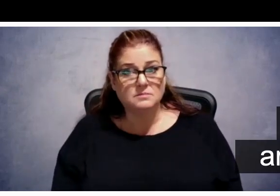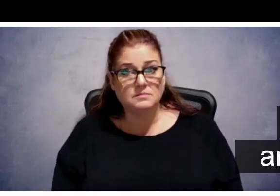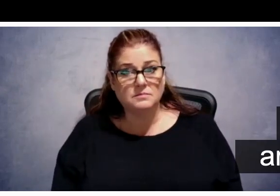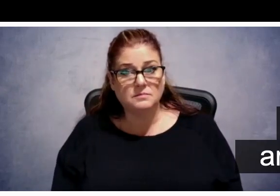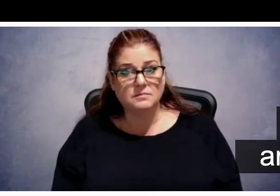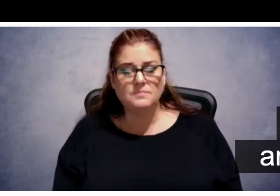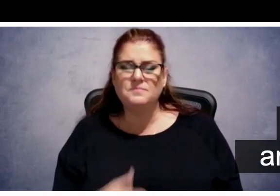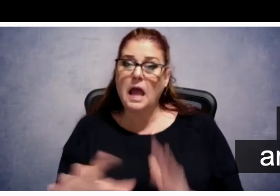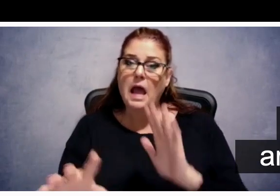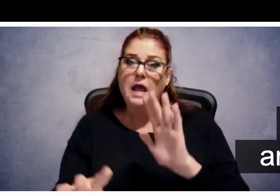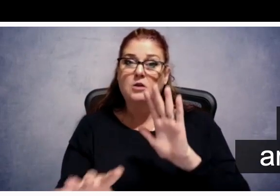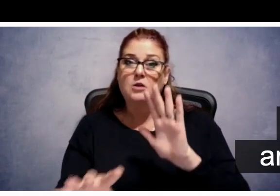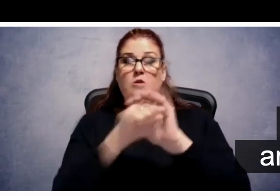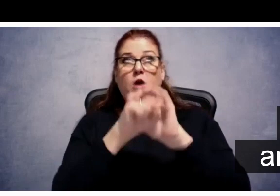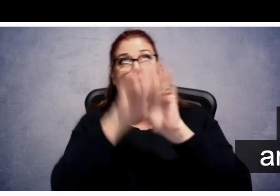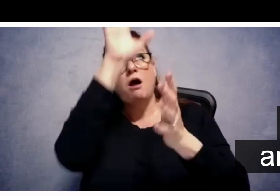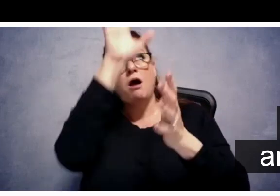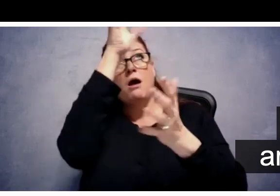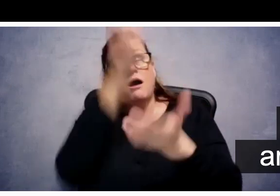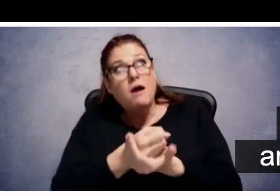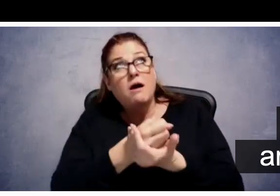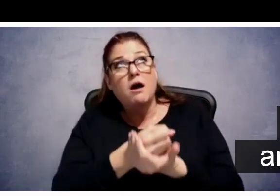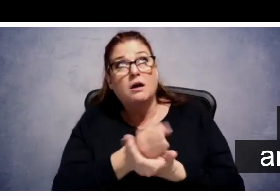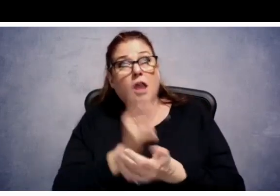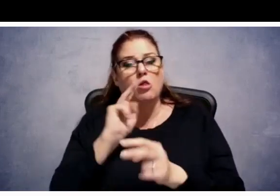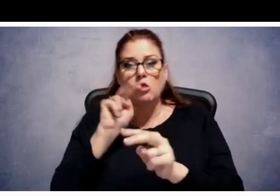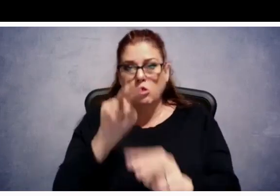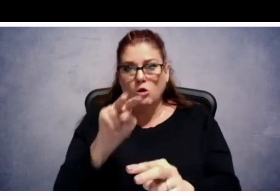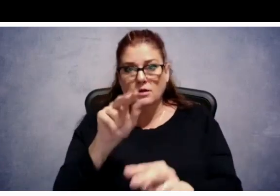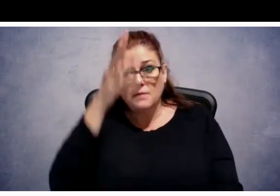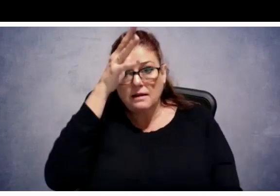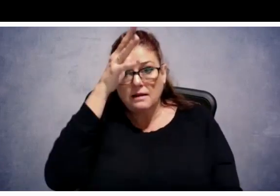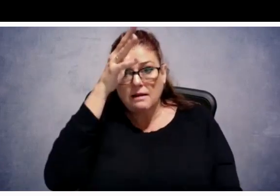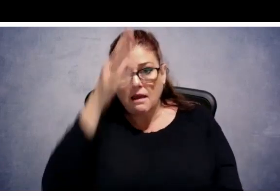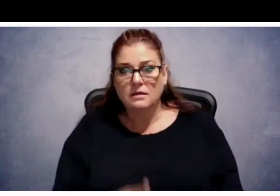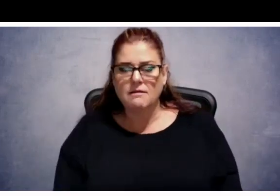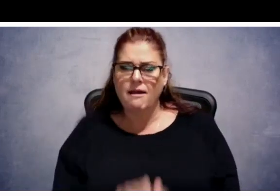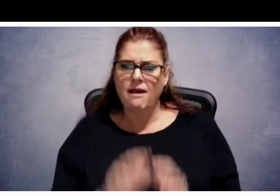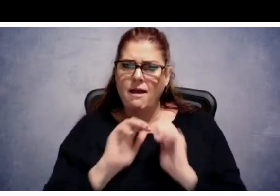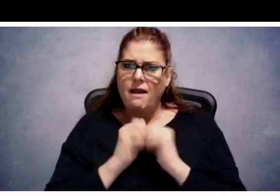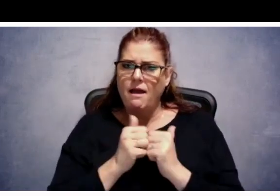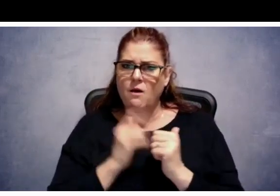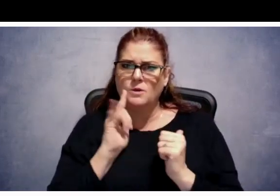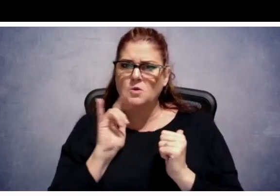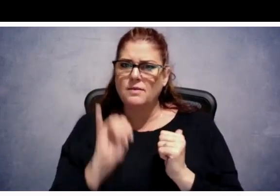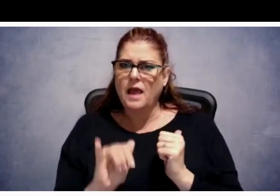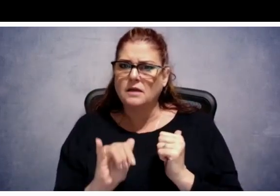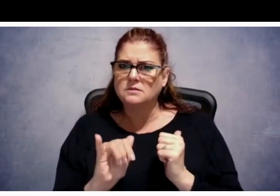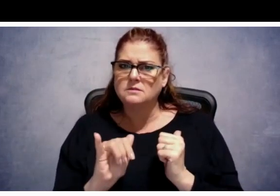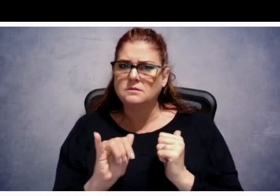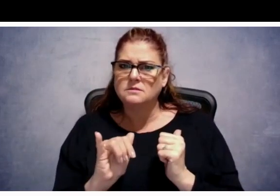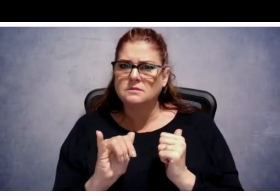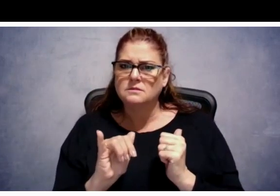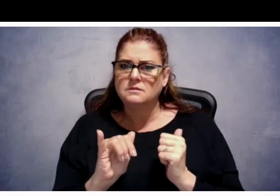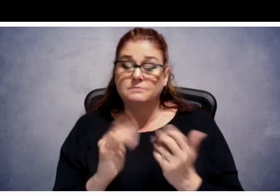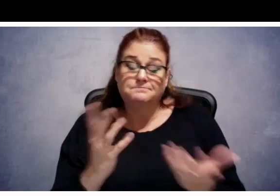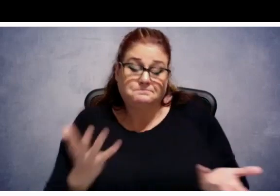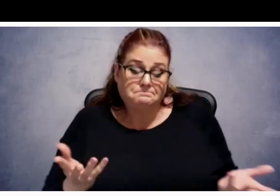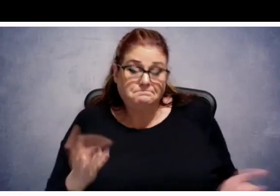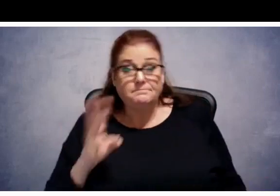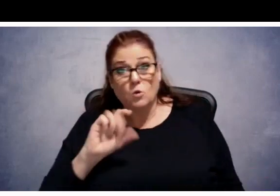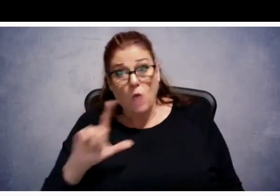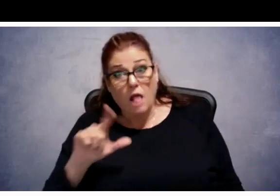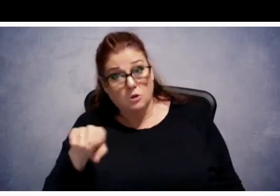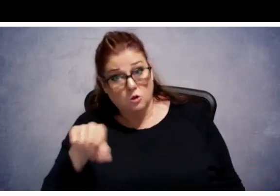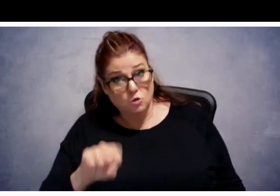I caught the pop fly and stared back at my daddy. "How do we do that?" "Well, you